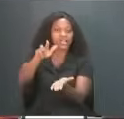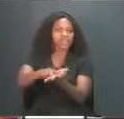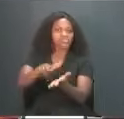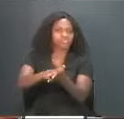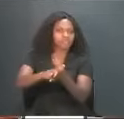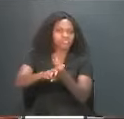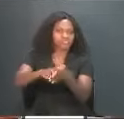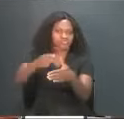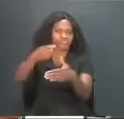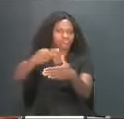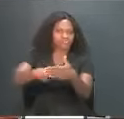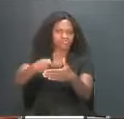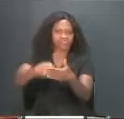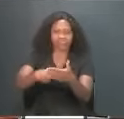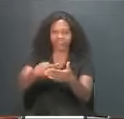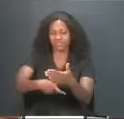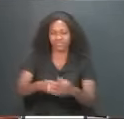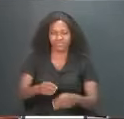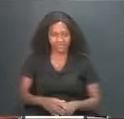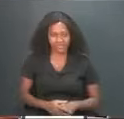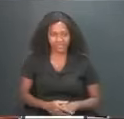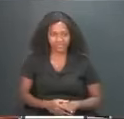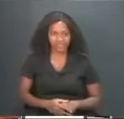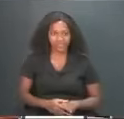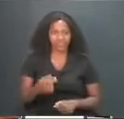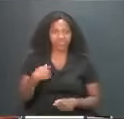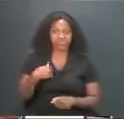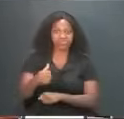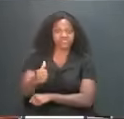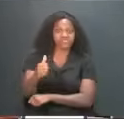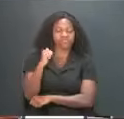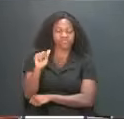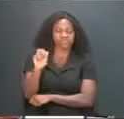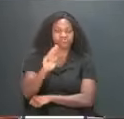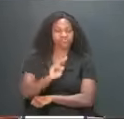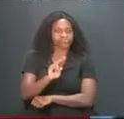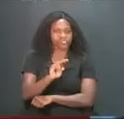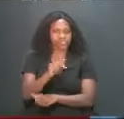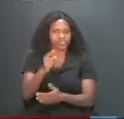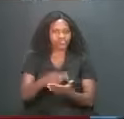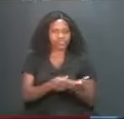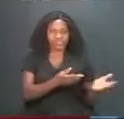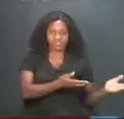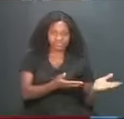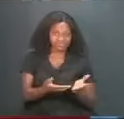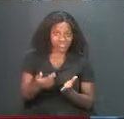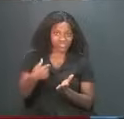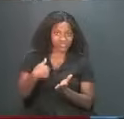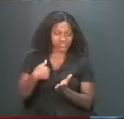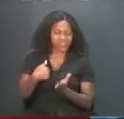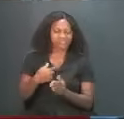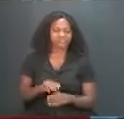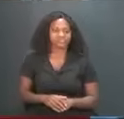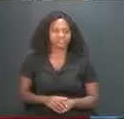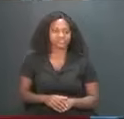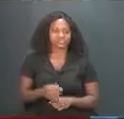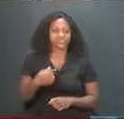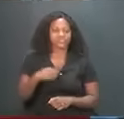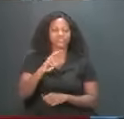estimates. So I refused to use their tools. And Mr. Speaker, I applied